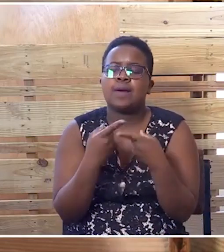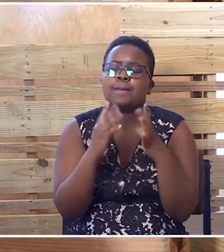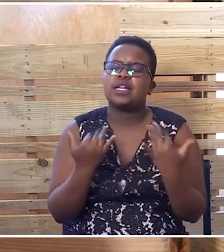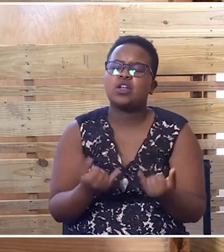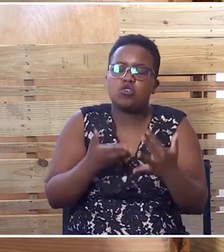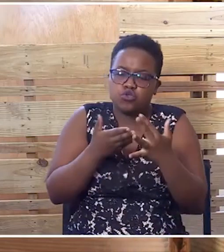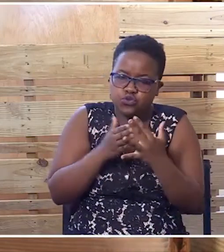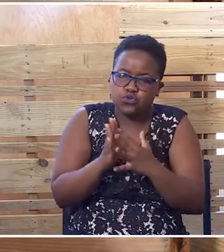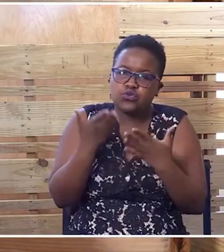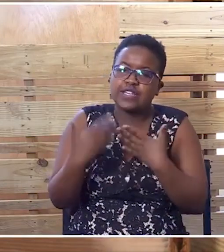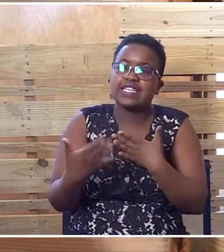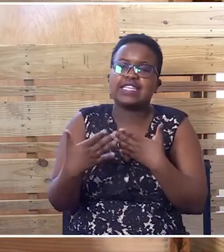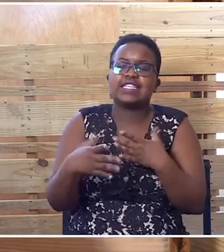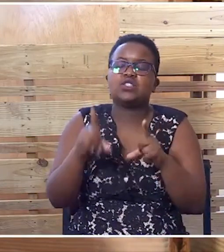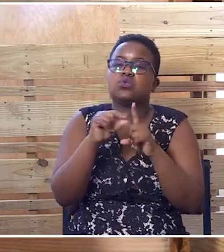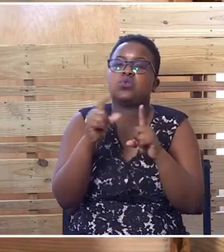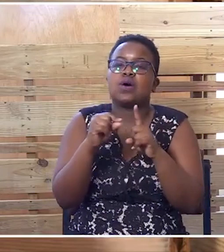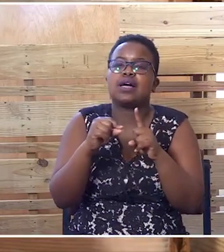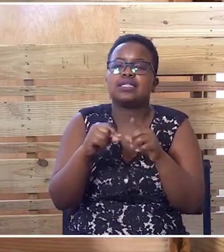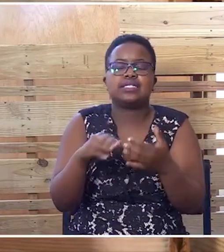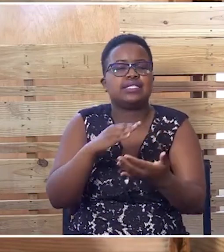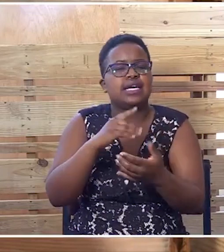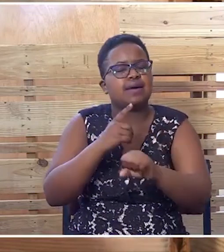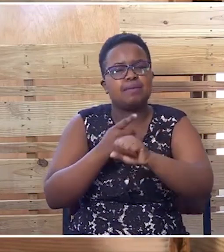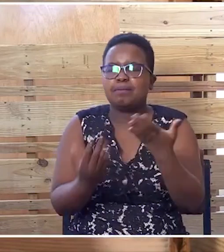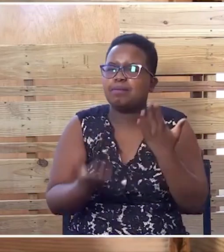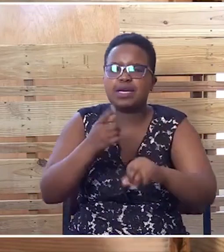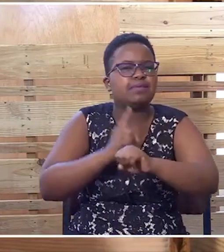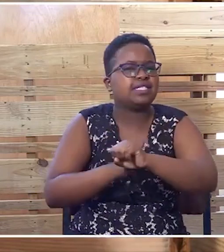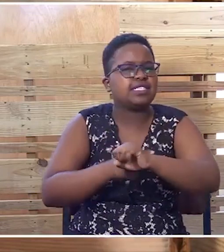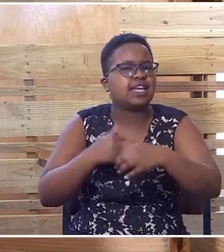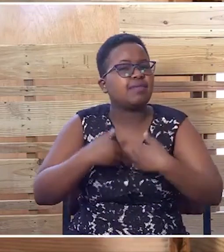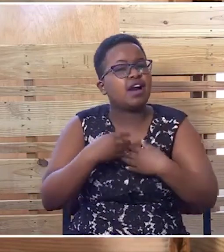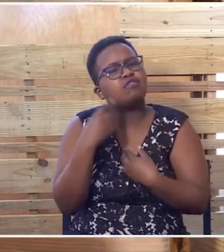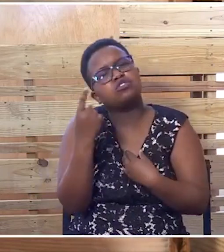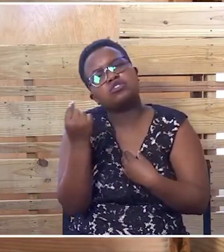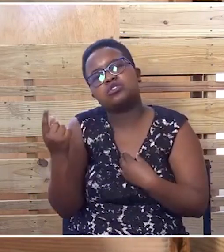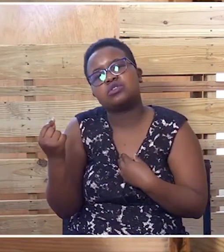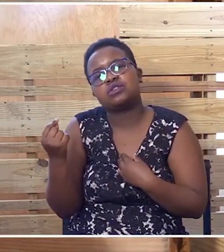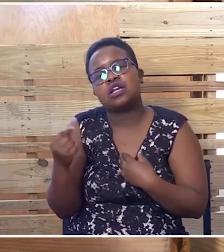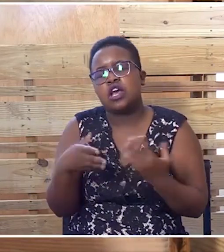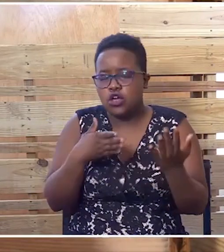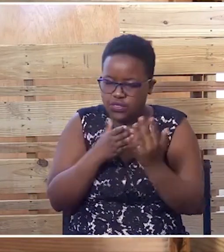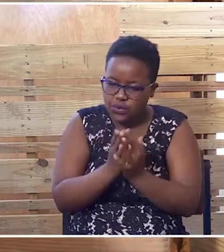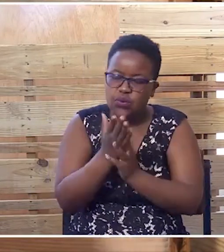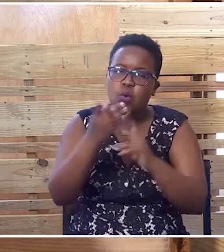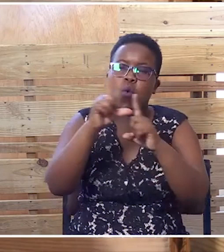that in your, you know, spare time. When you're alone and you have time to go through the word of God, just go through those